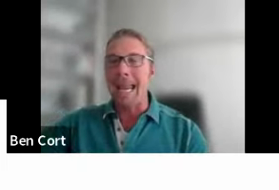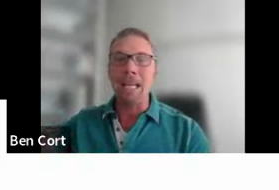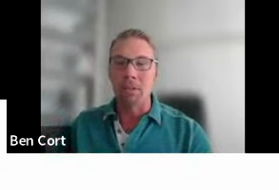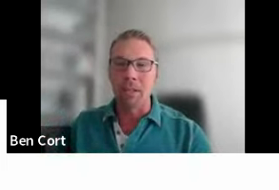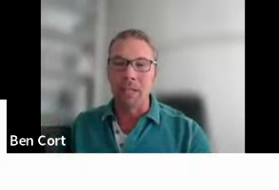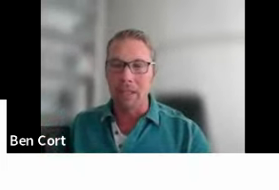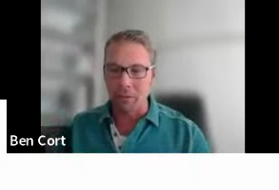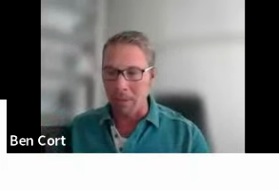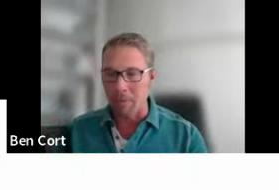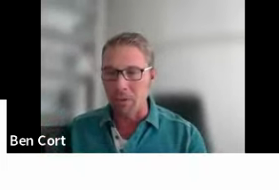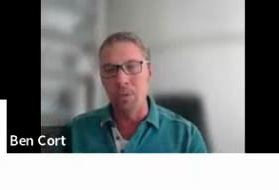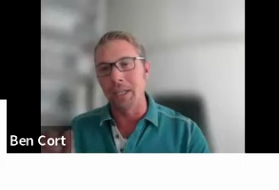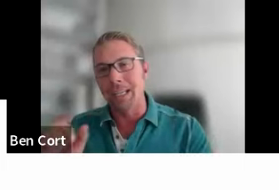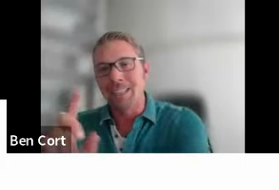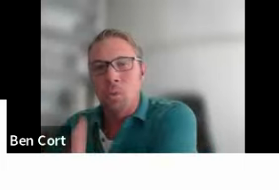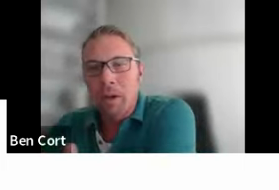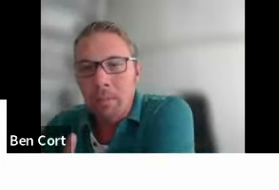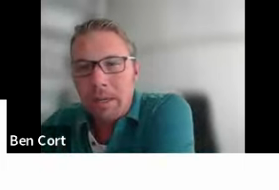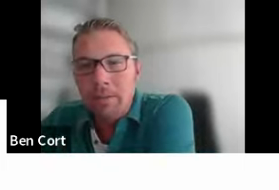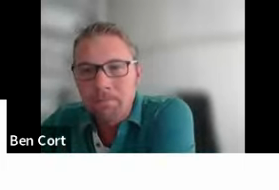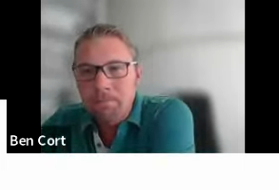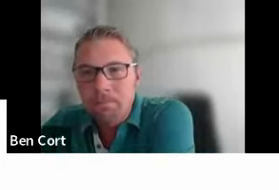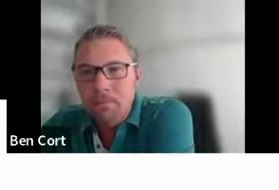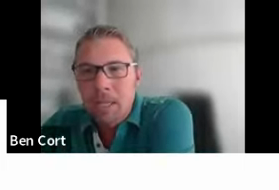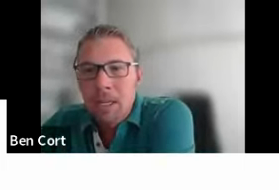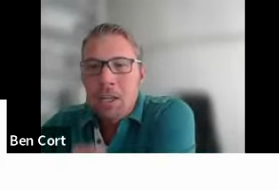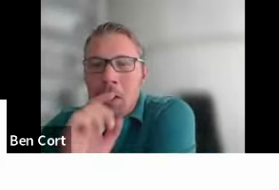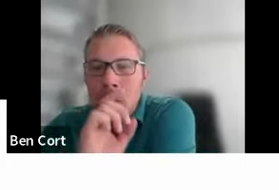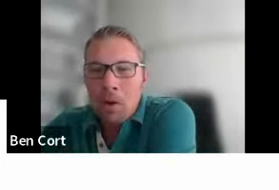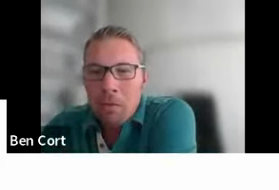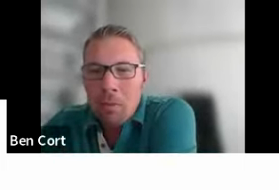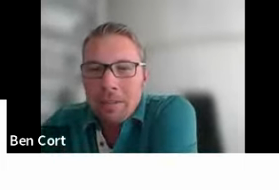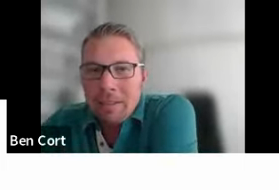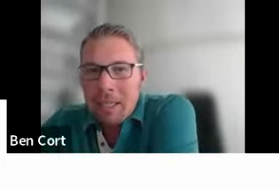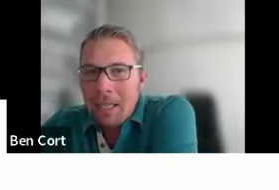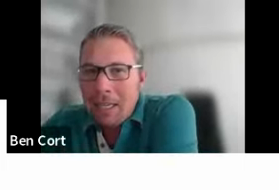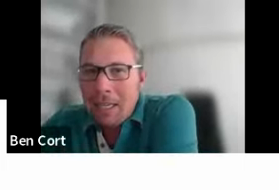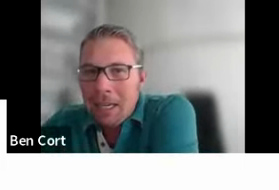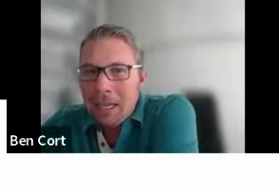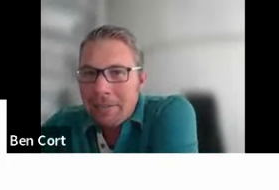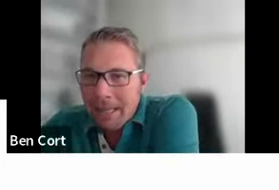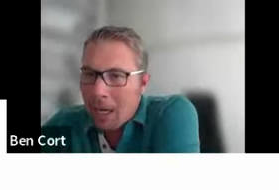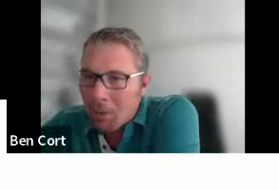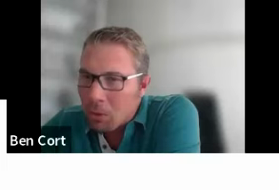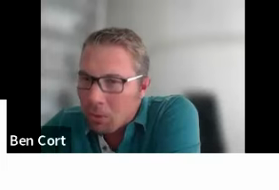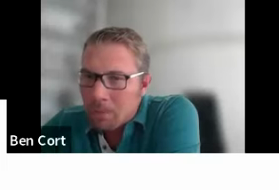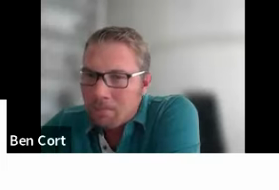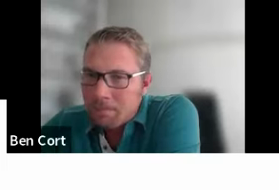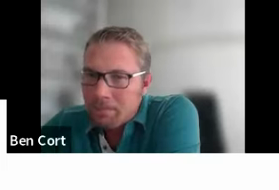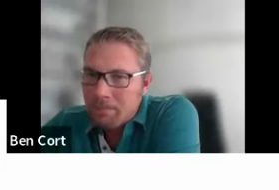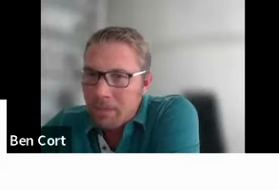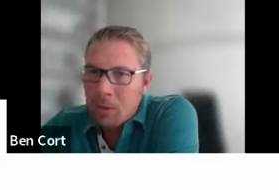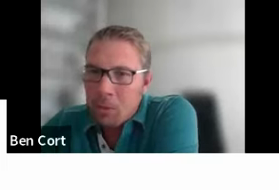keep like 80% of kids from ever doing it until one of them does. And then when one of them does, he's like, hey guys, check this out. I'm